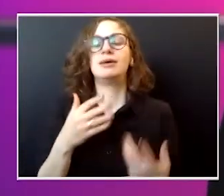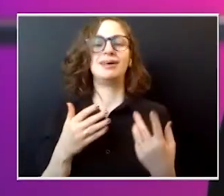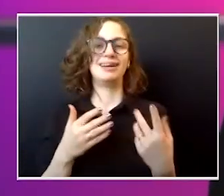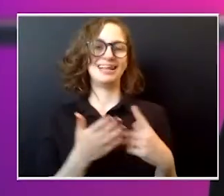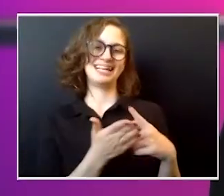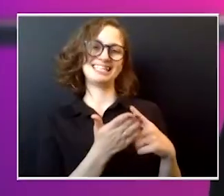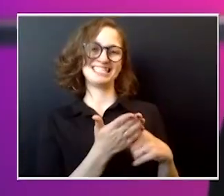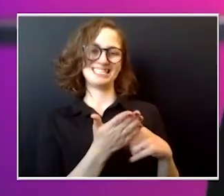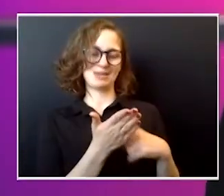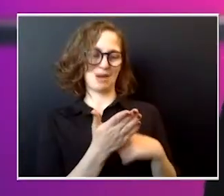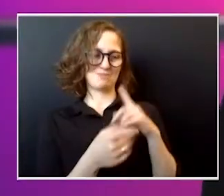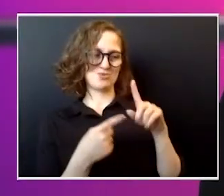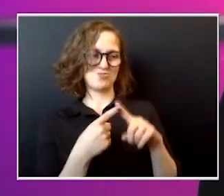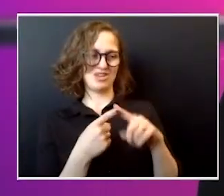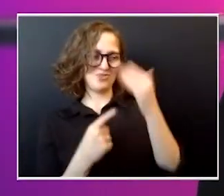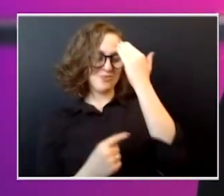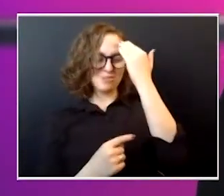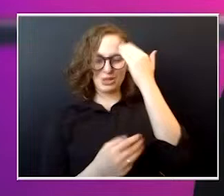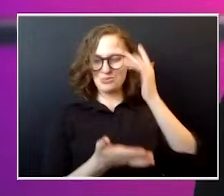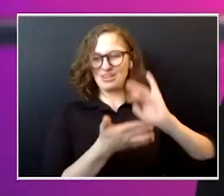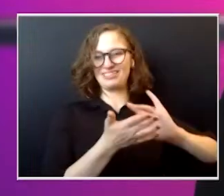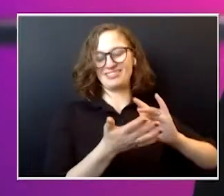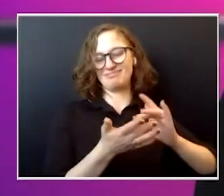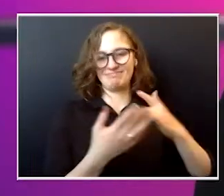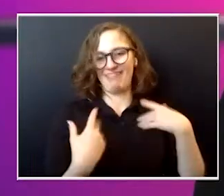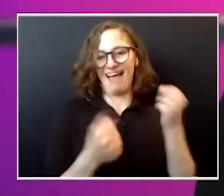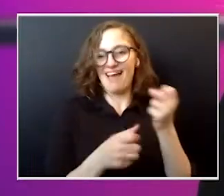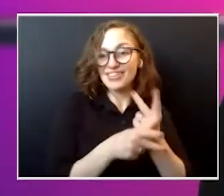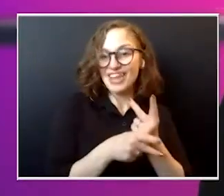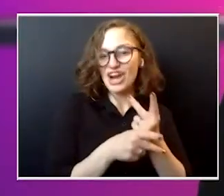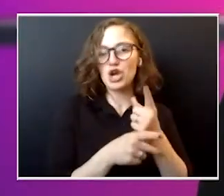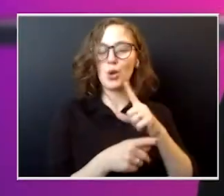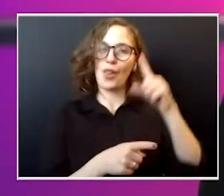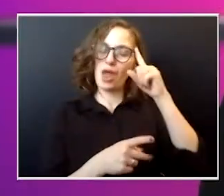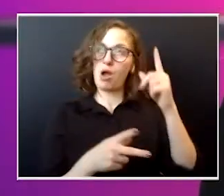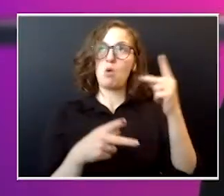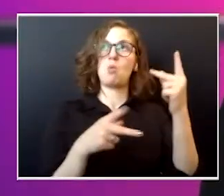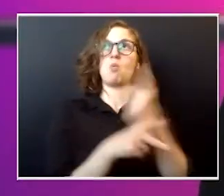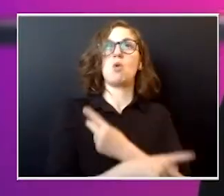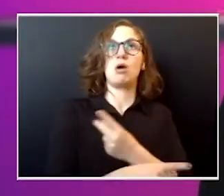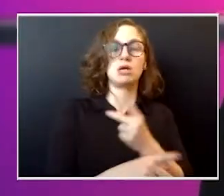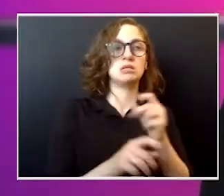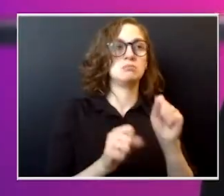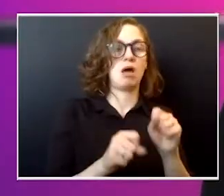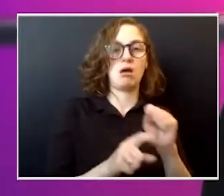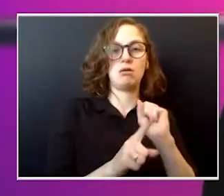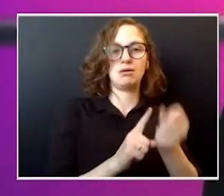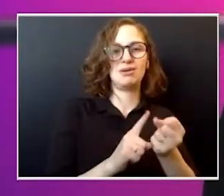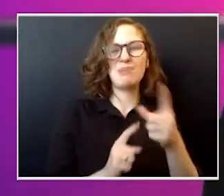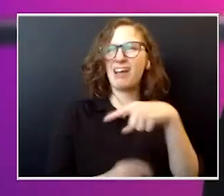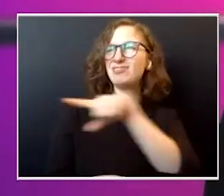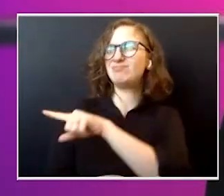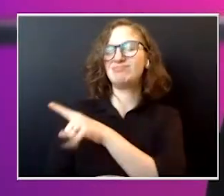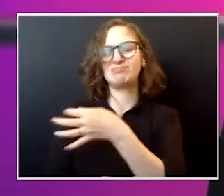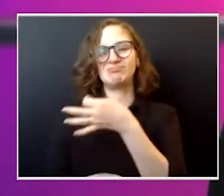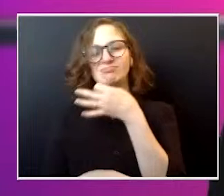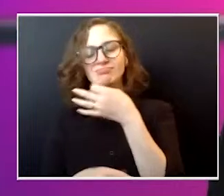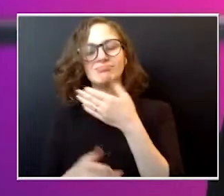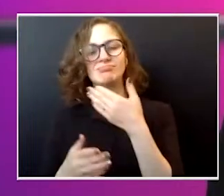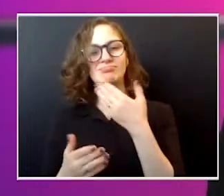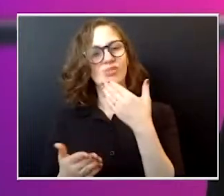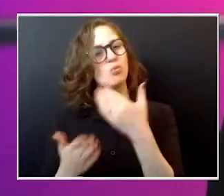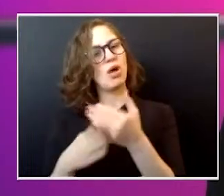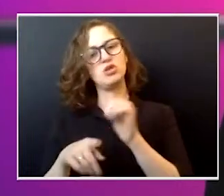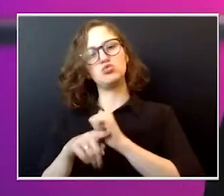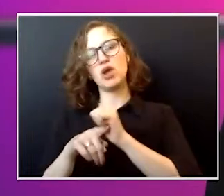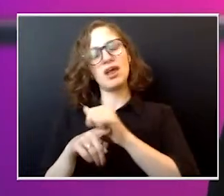all the worst case scenarios, but these people, you know, you guys are so well trained. Everyone is at the top of their game, and they're doing the very best they